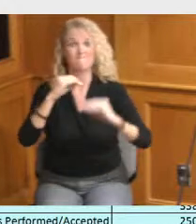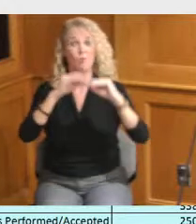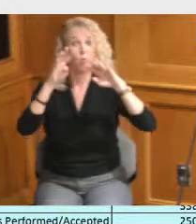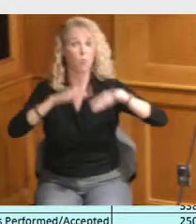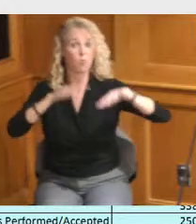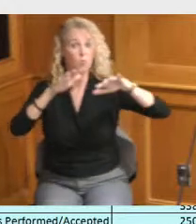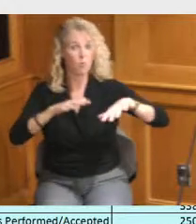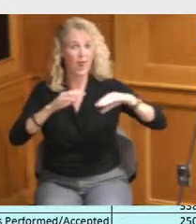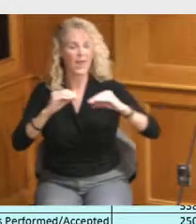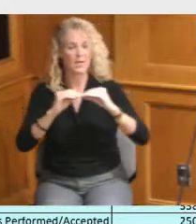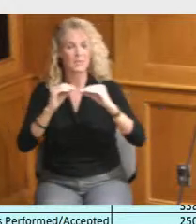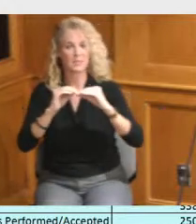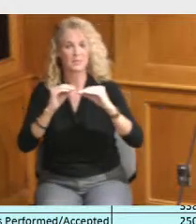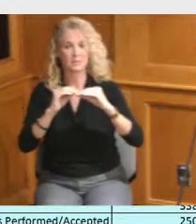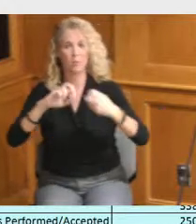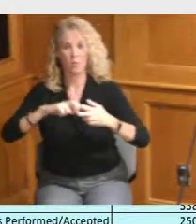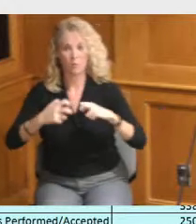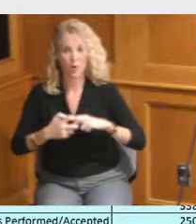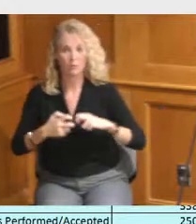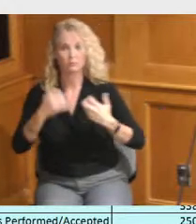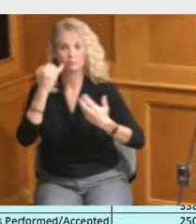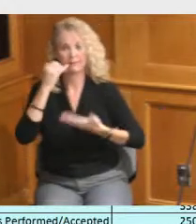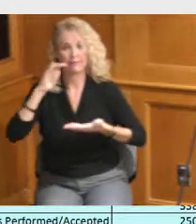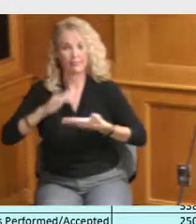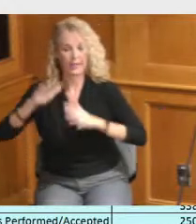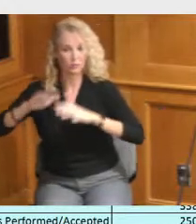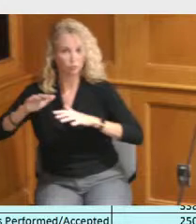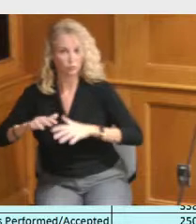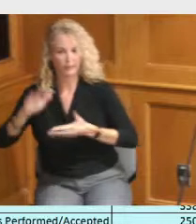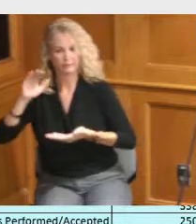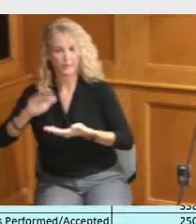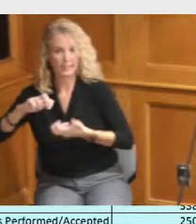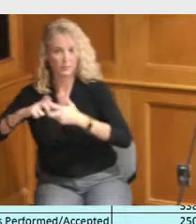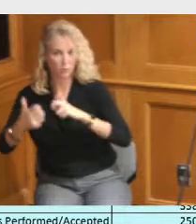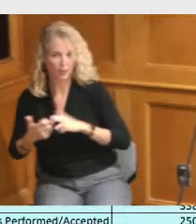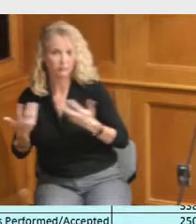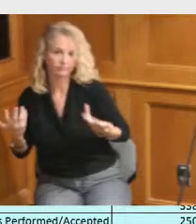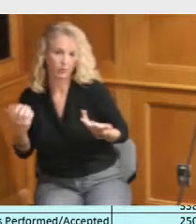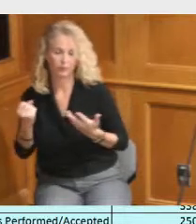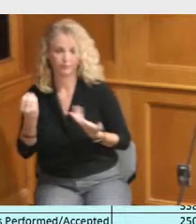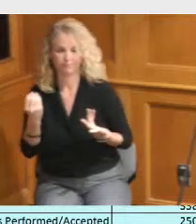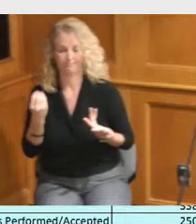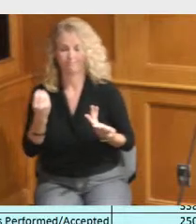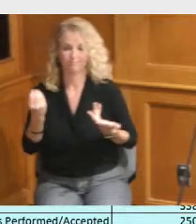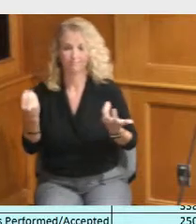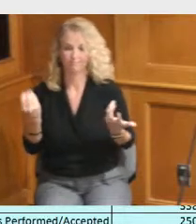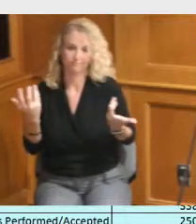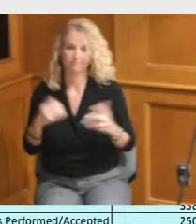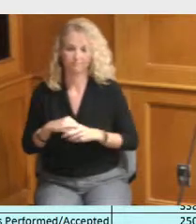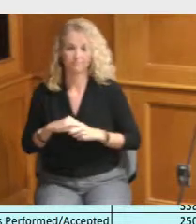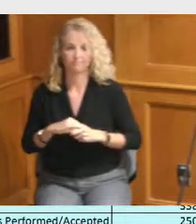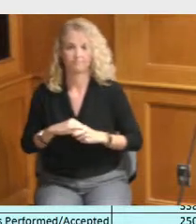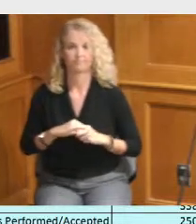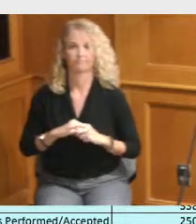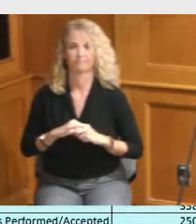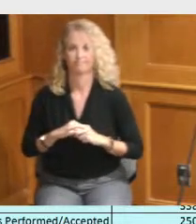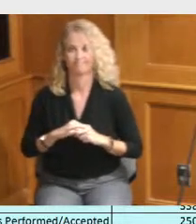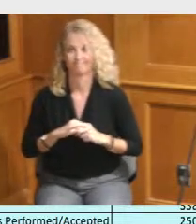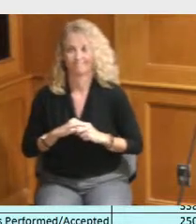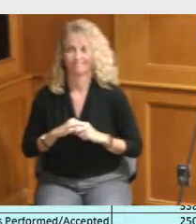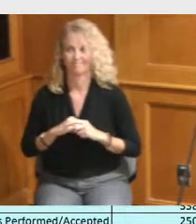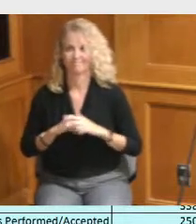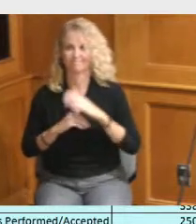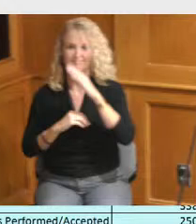more sewer backups, more claims, and of course, then more properties eligible for the sewer backup program.